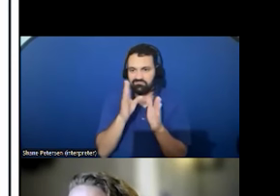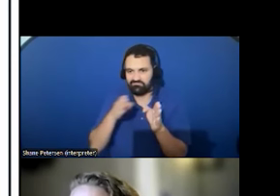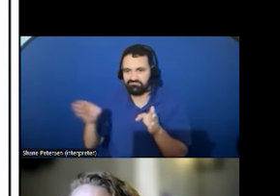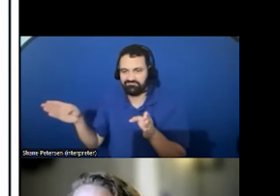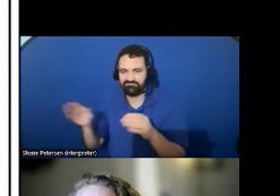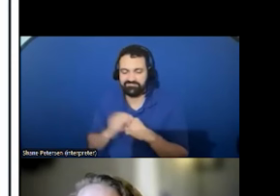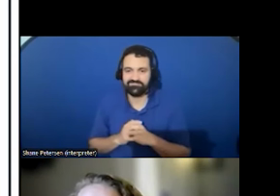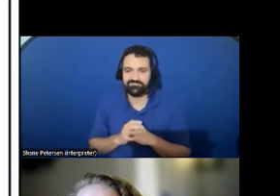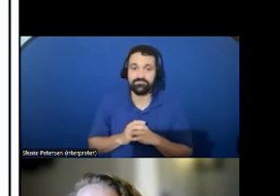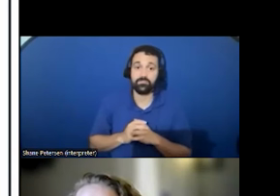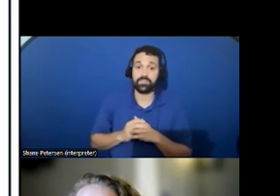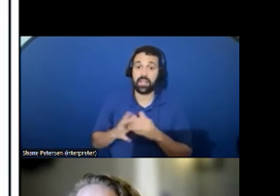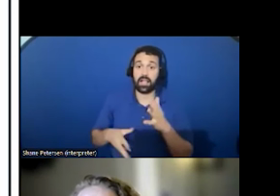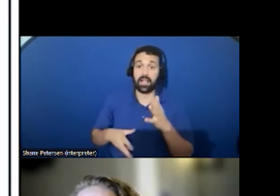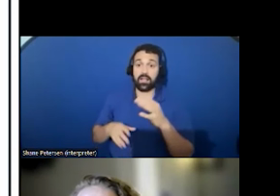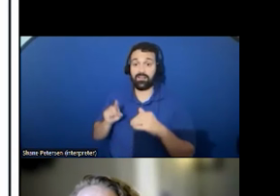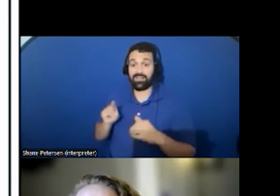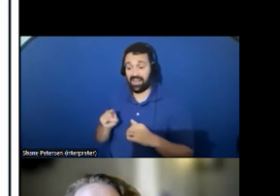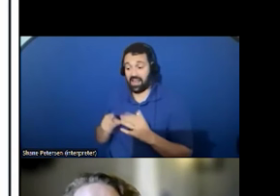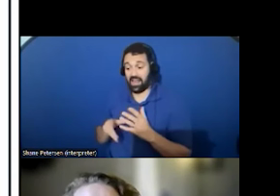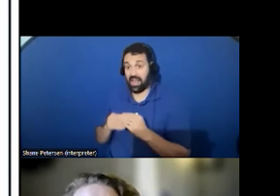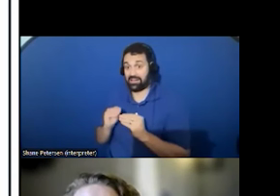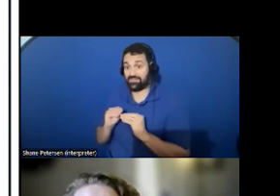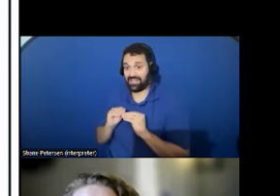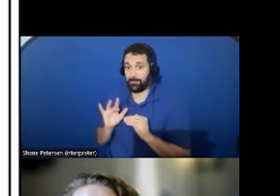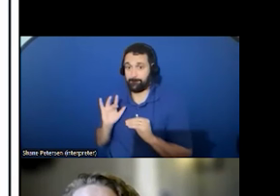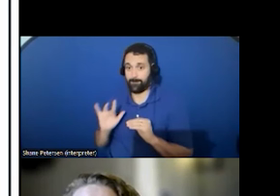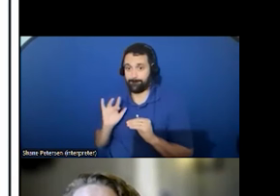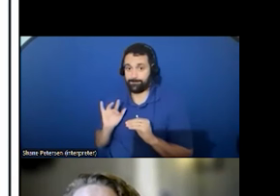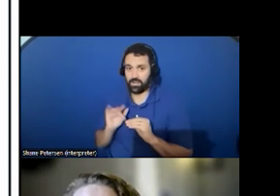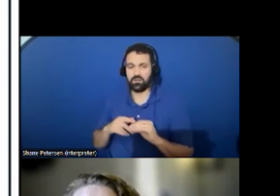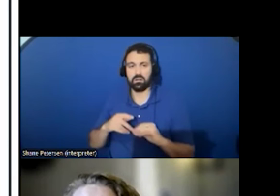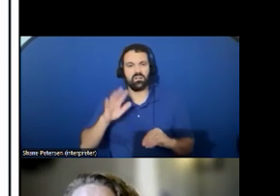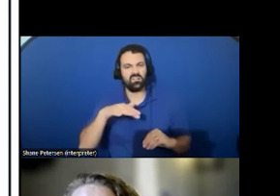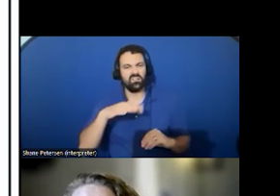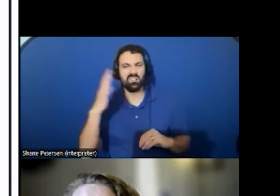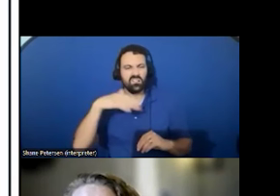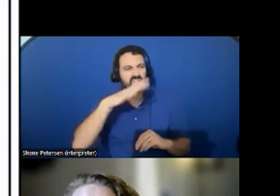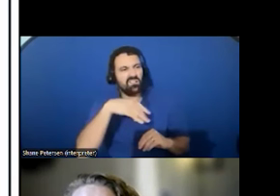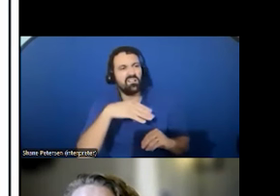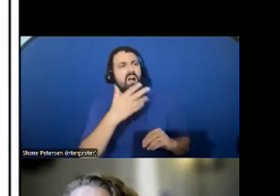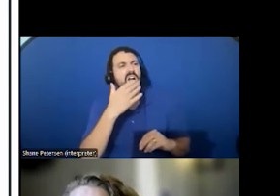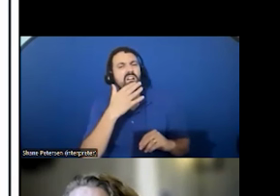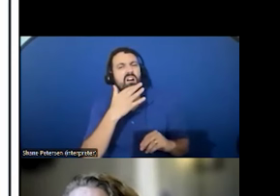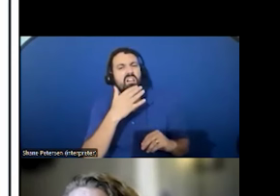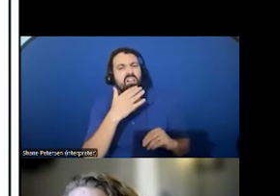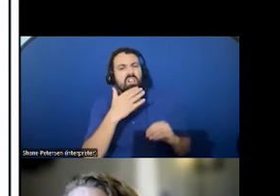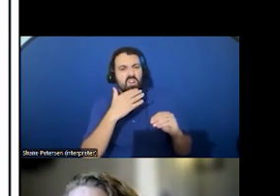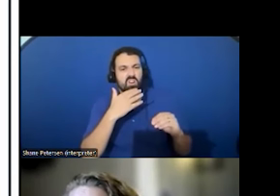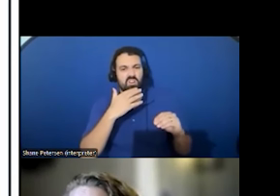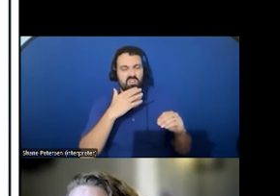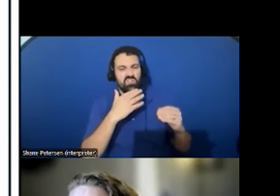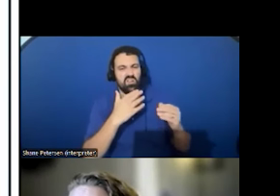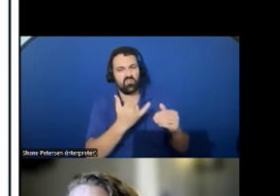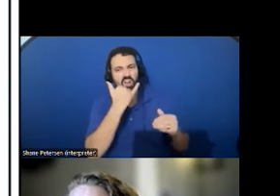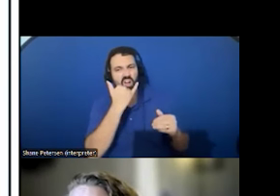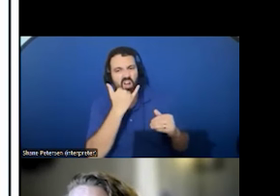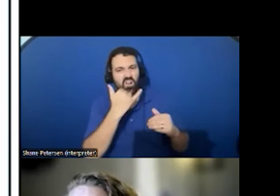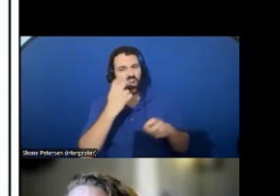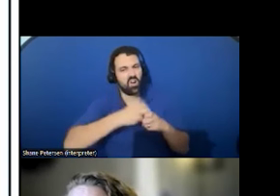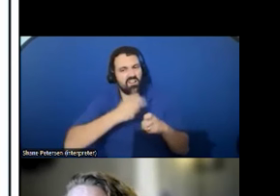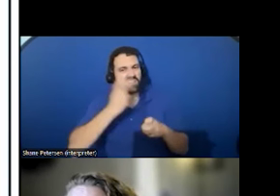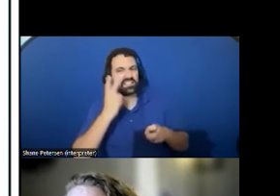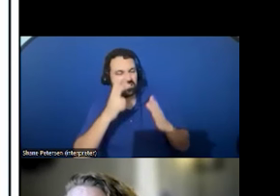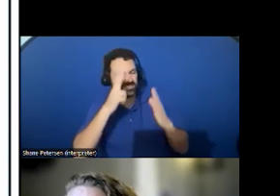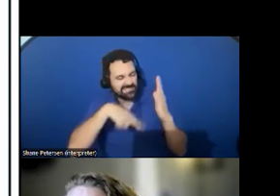fix. Then it's telling me my color contrast is not right and that this is hard to read. And so it's